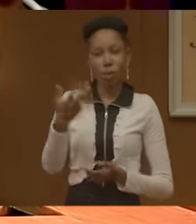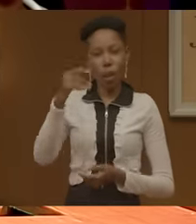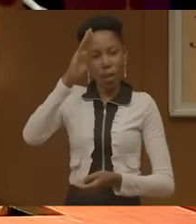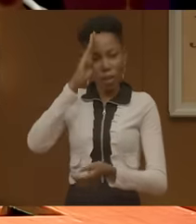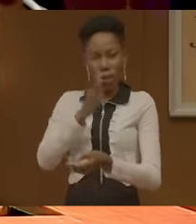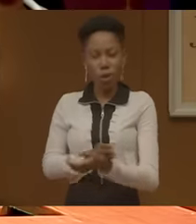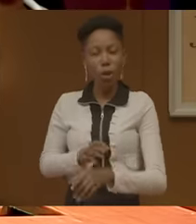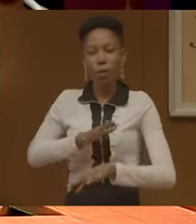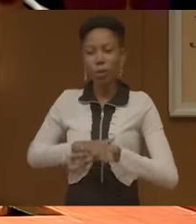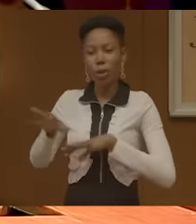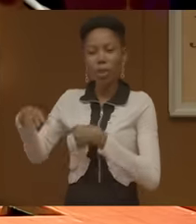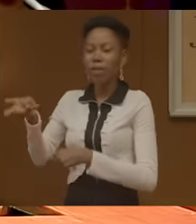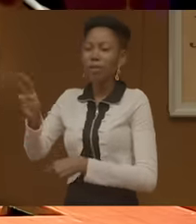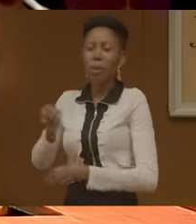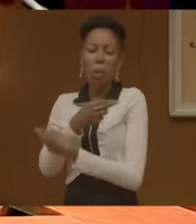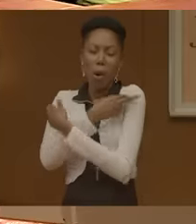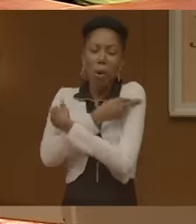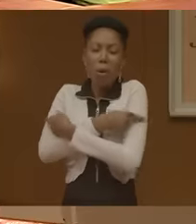mind. How?